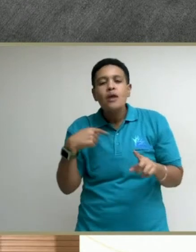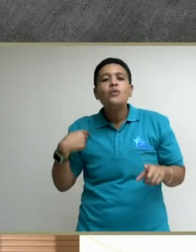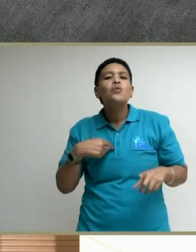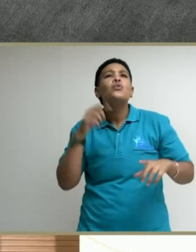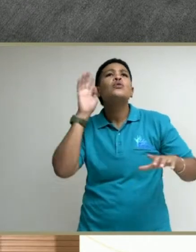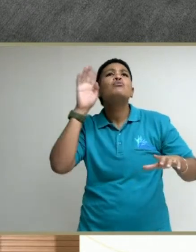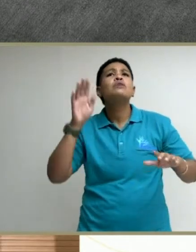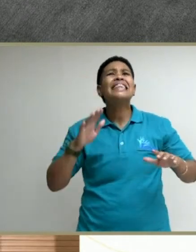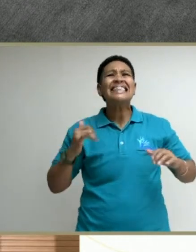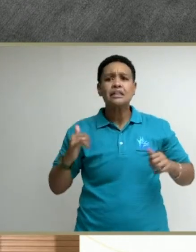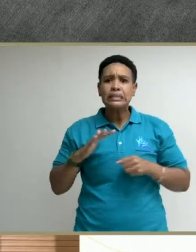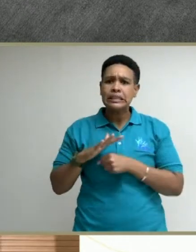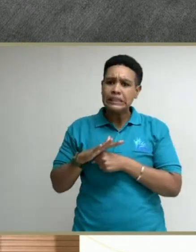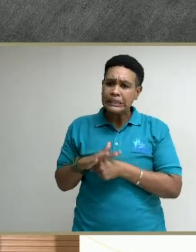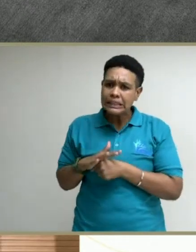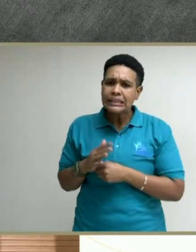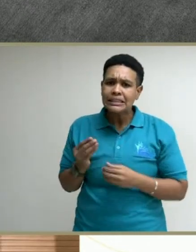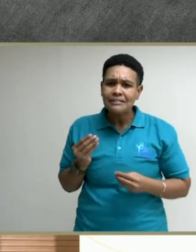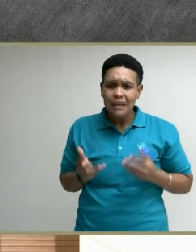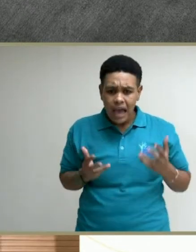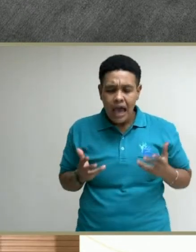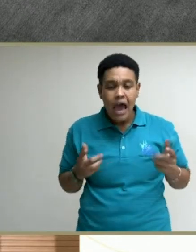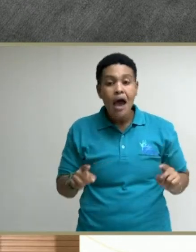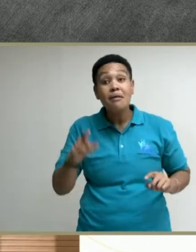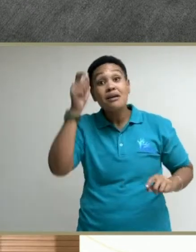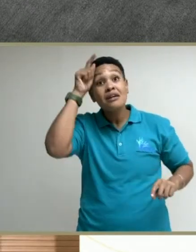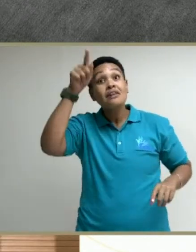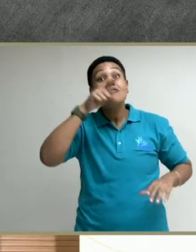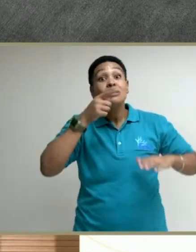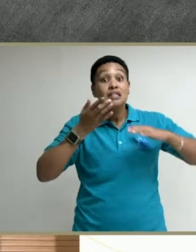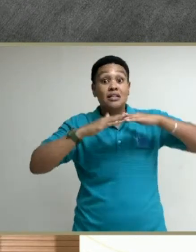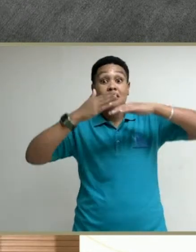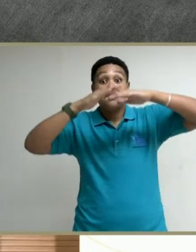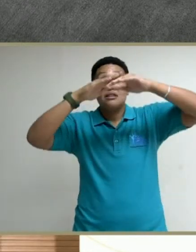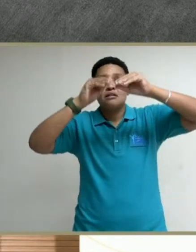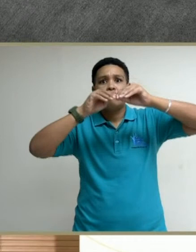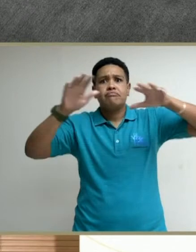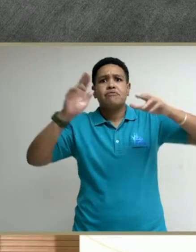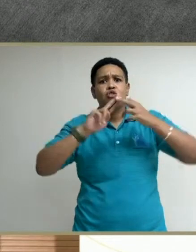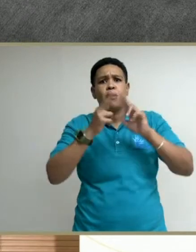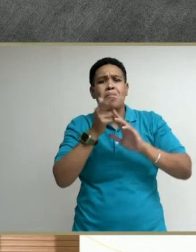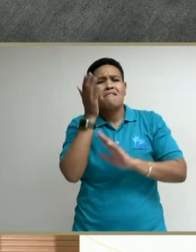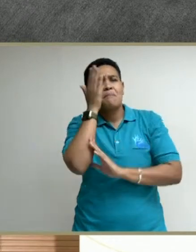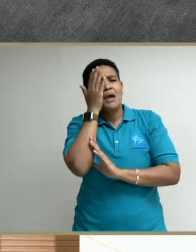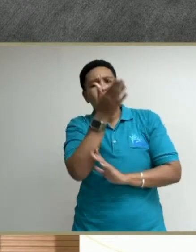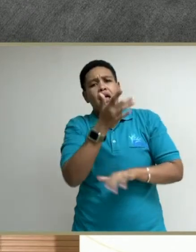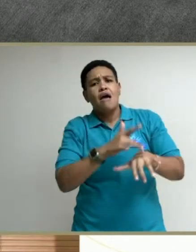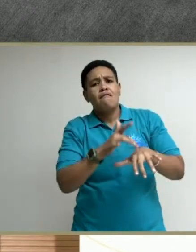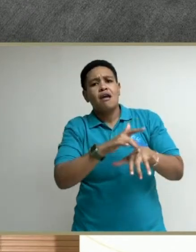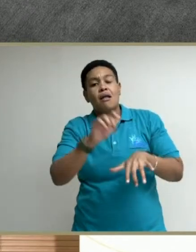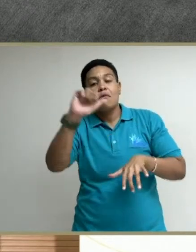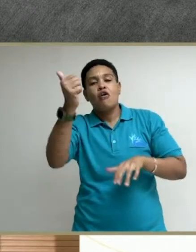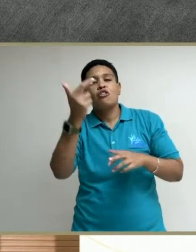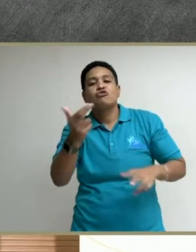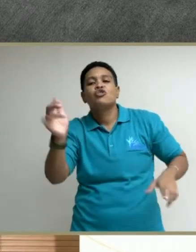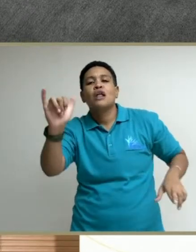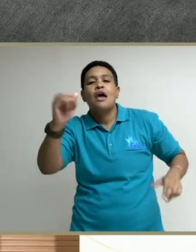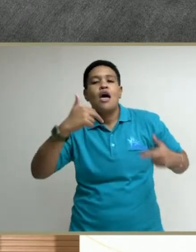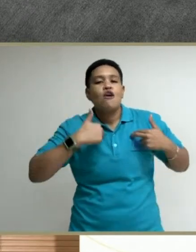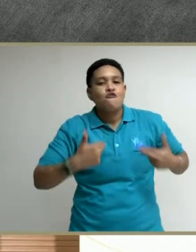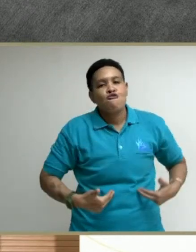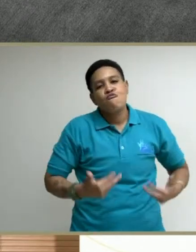were under pressure. And though there is an increase in the number of beds, other resources such as